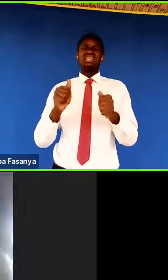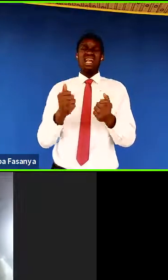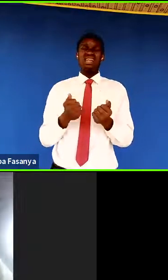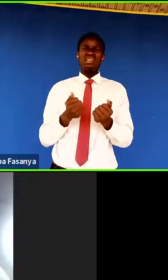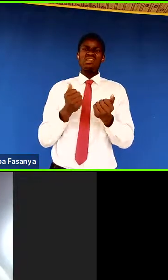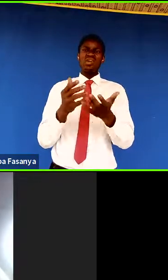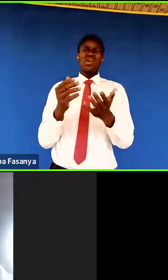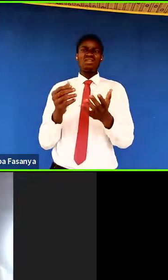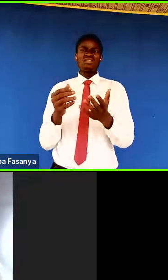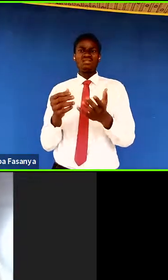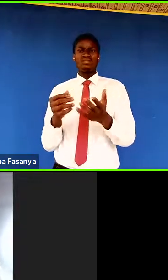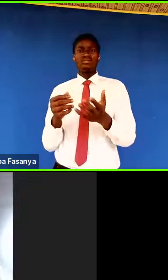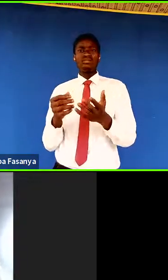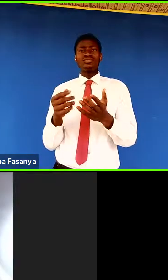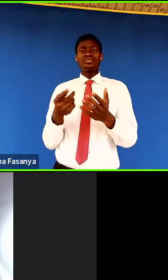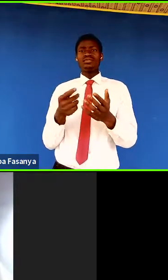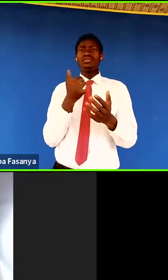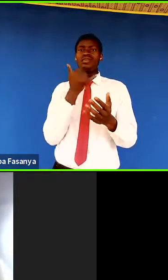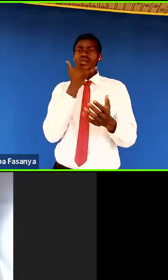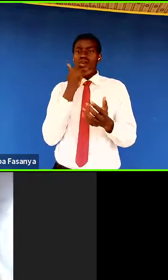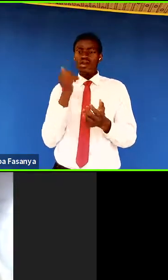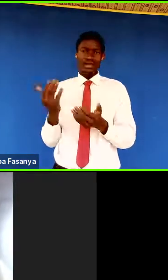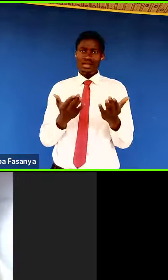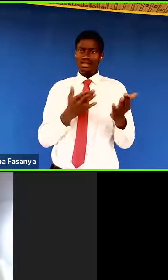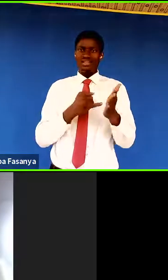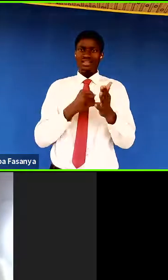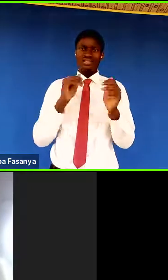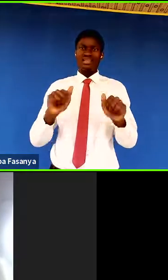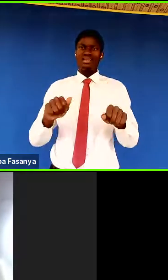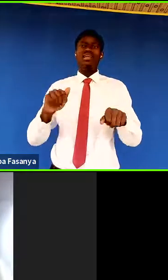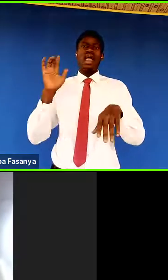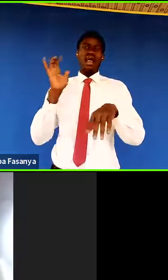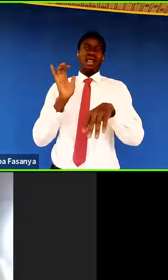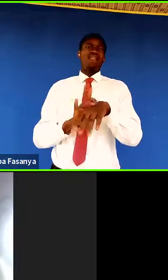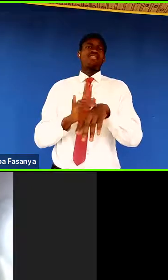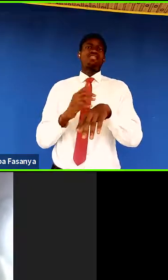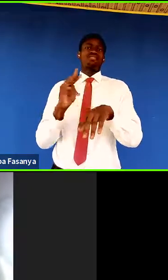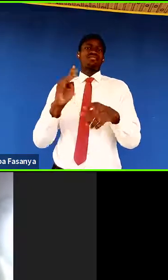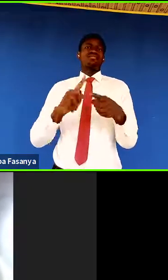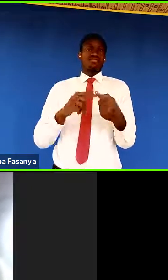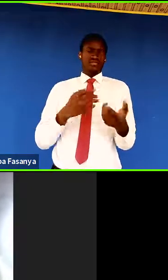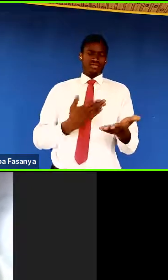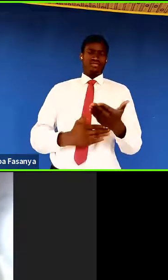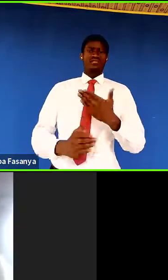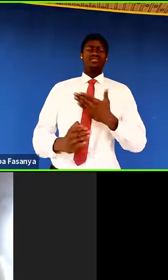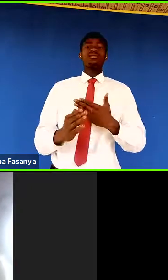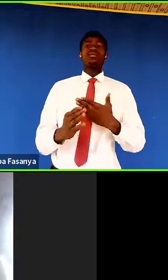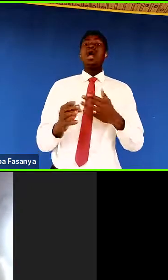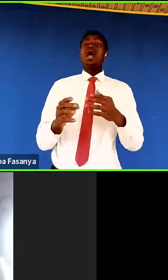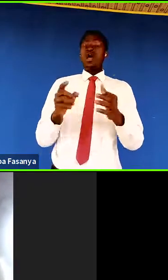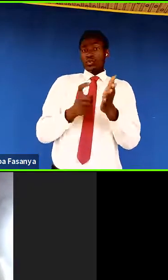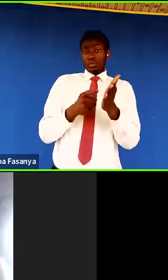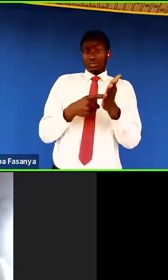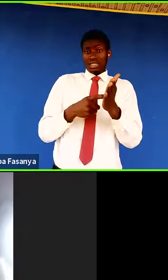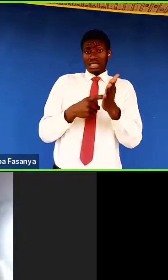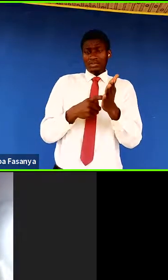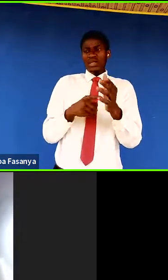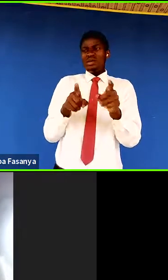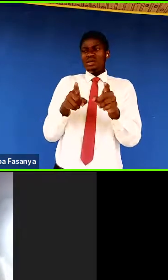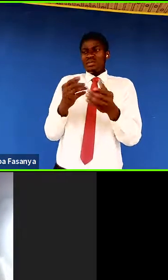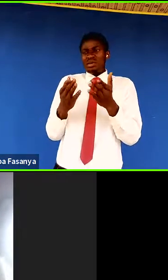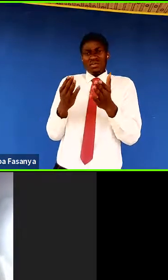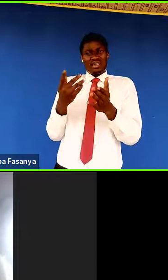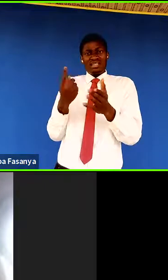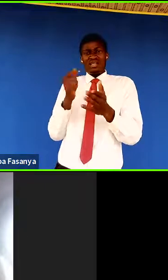scarring, it can affect fertility. All right. Sometimes, as a result of previous infection that the woman had, she had